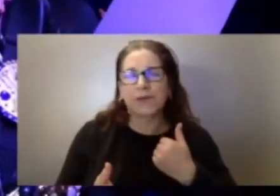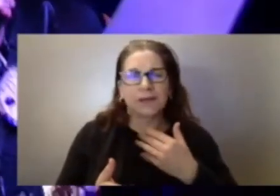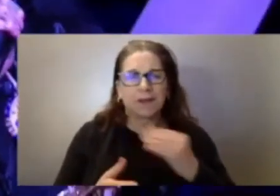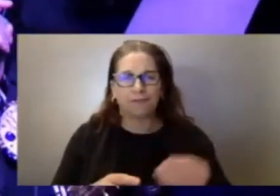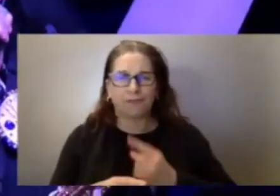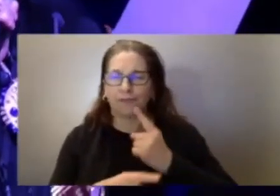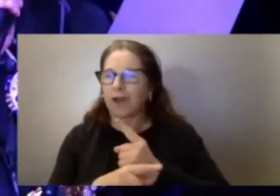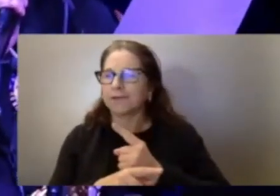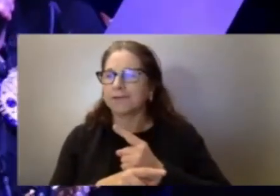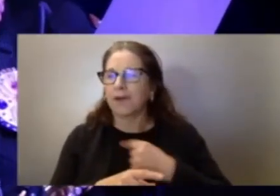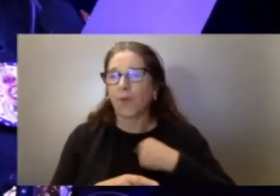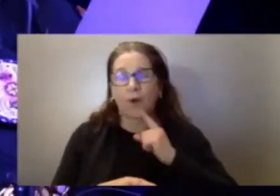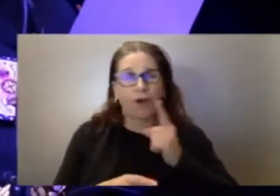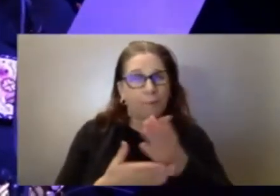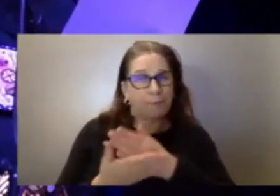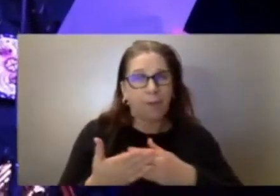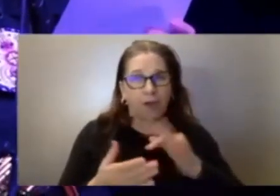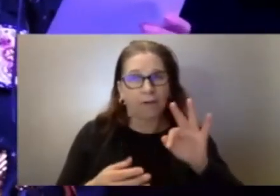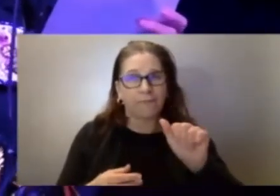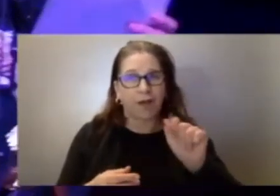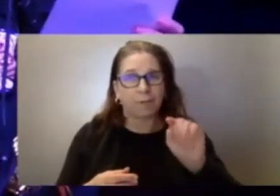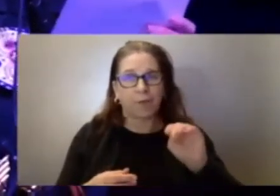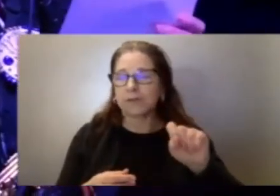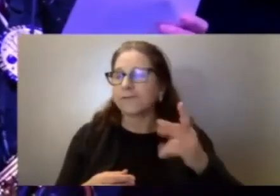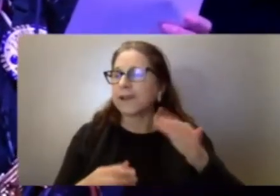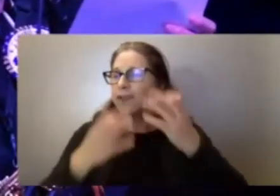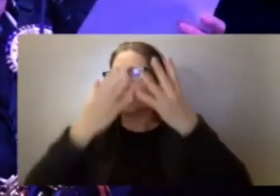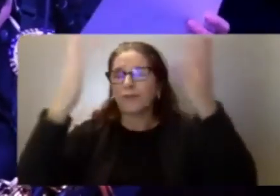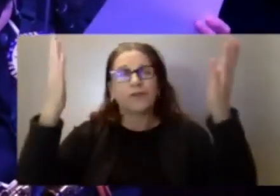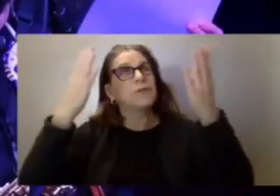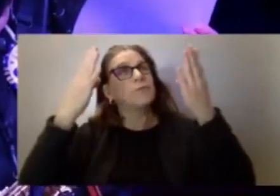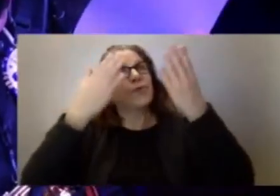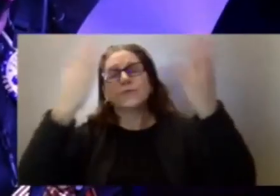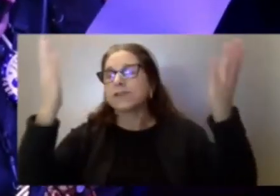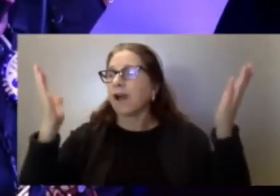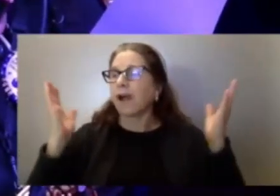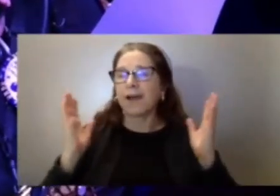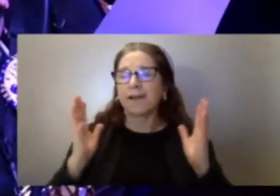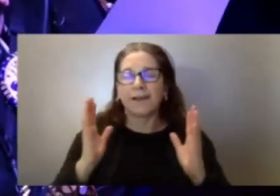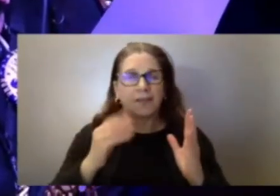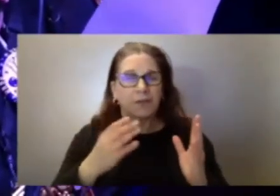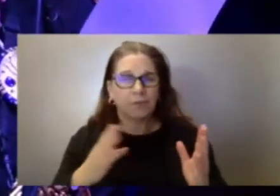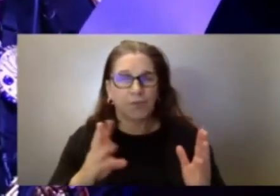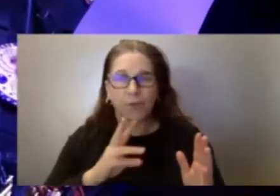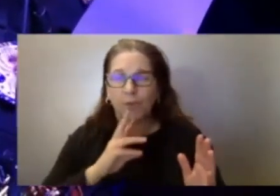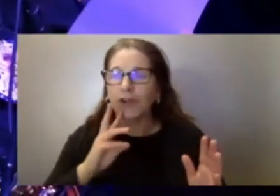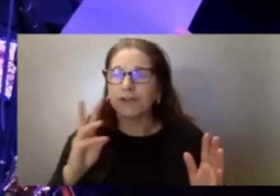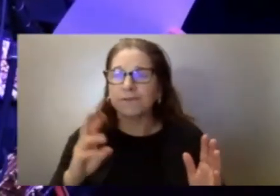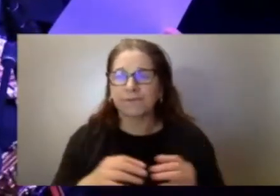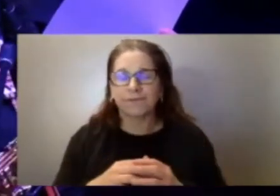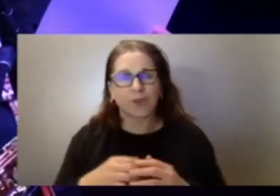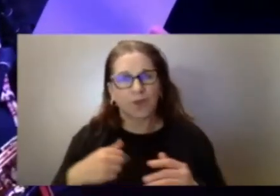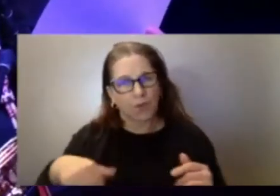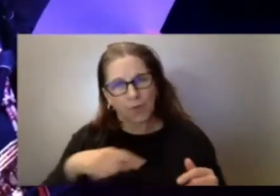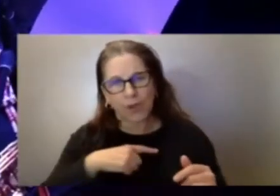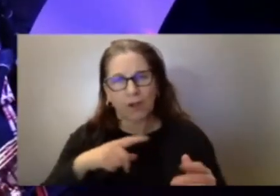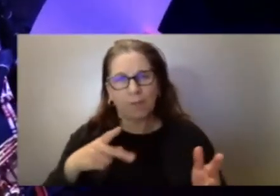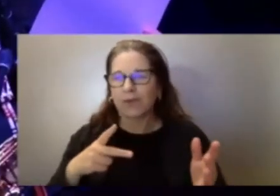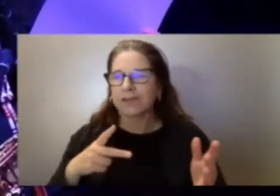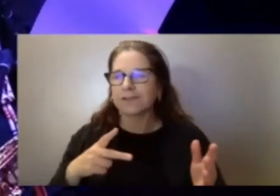rich, sweet, and right. We are part of the atmosphere, the blue sky, and the blue water. We